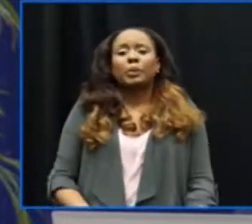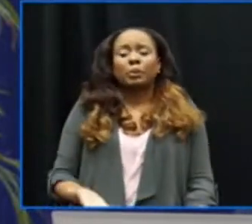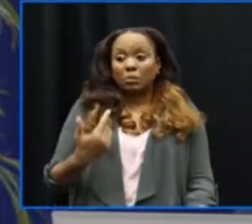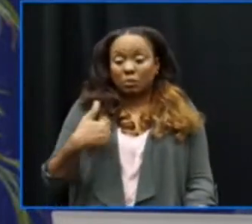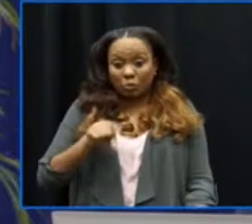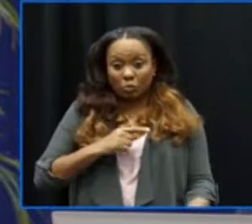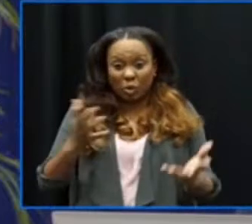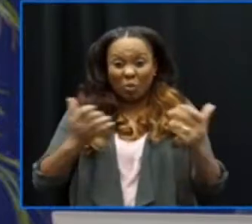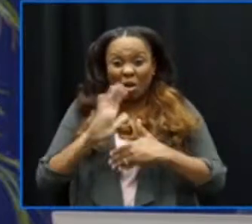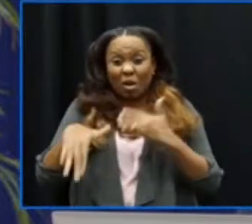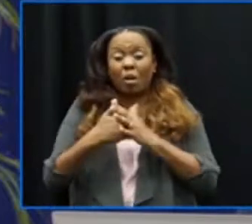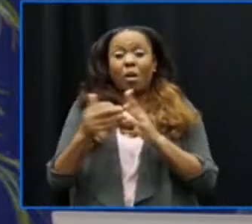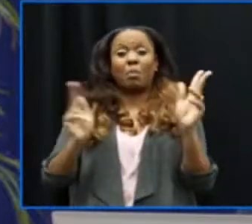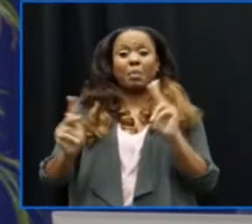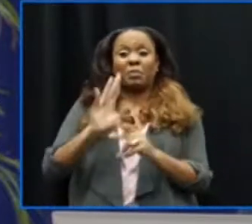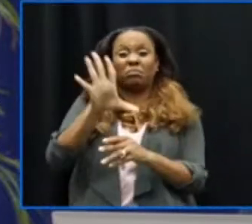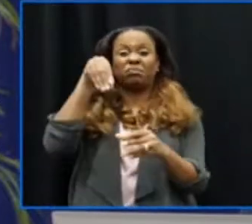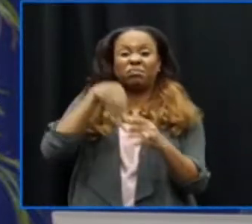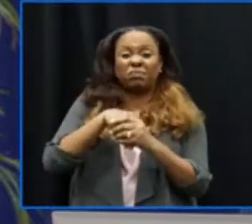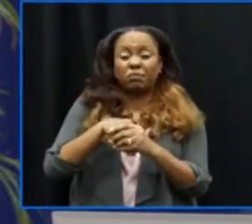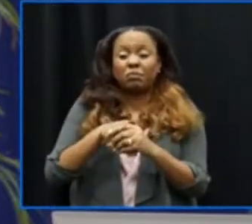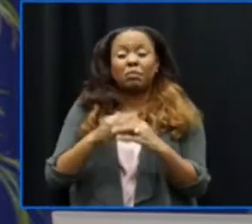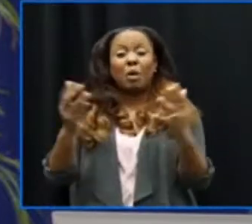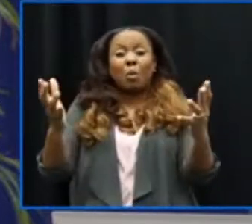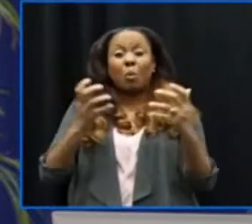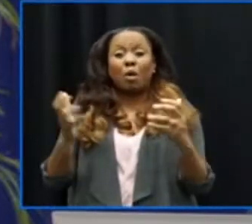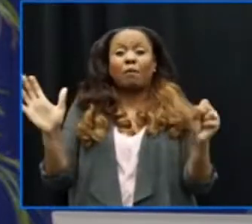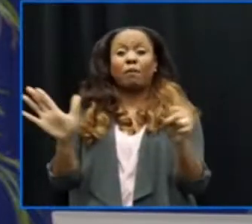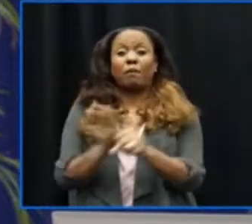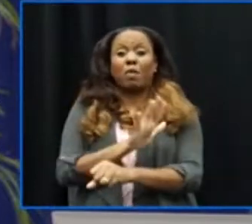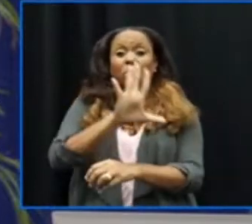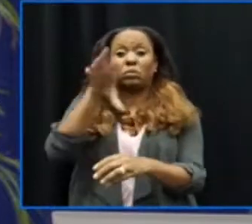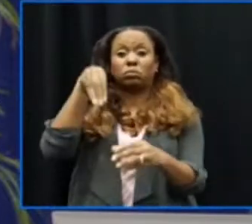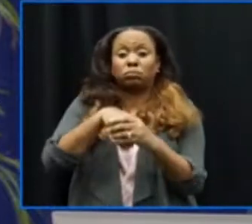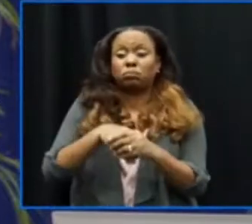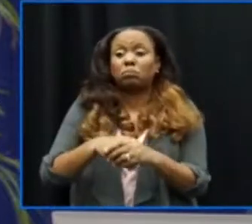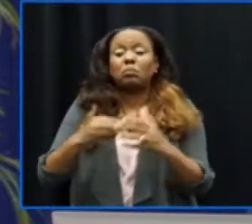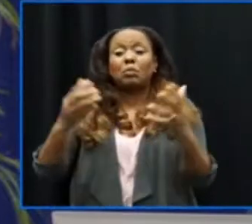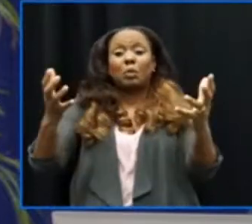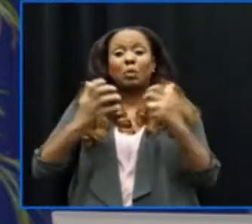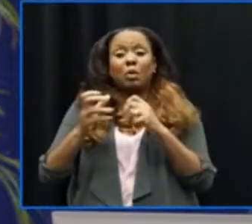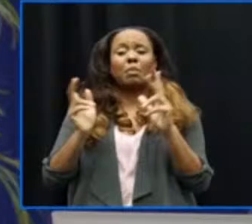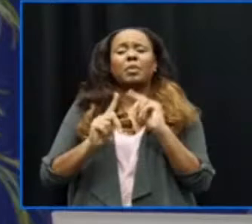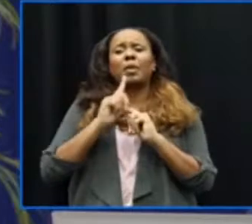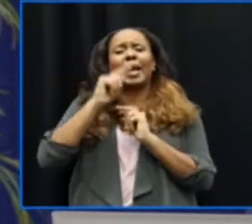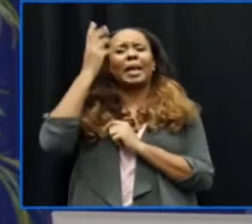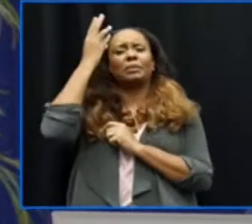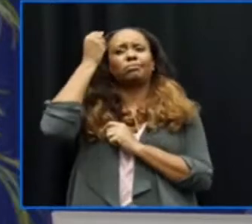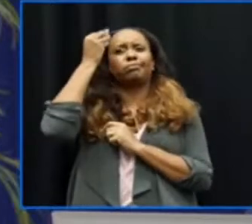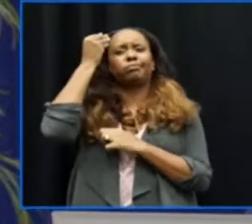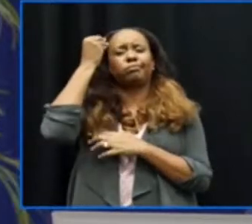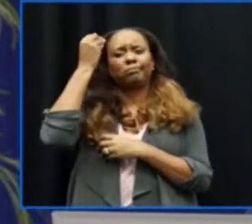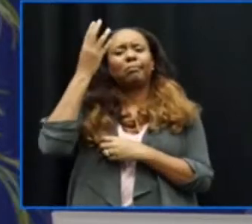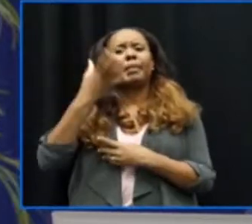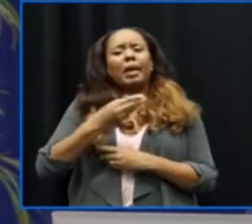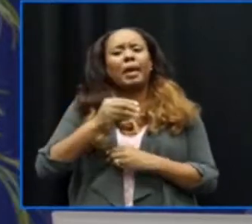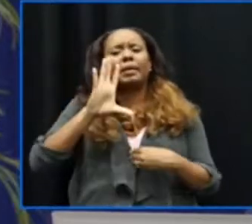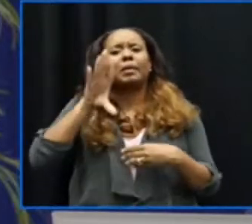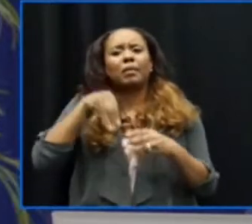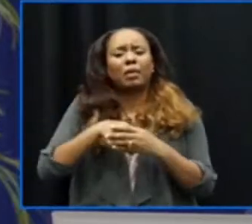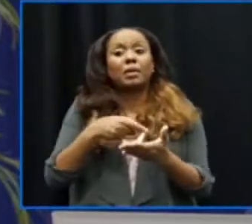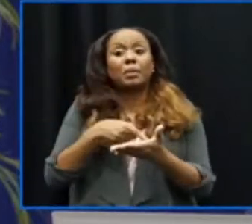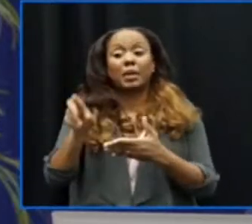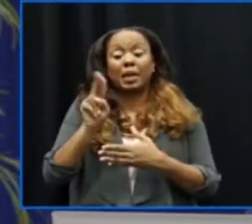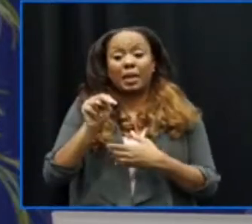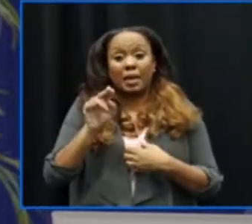to. We want them to participate in it, and we want it to be very thoughtful. One of the things we have found in speaking